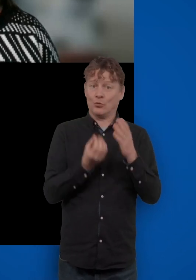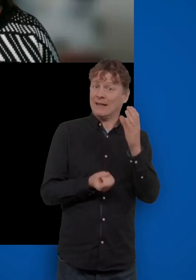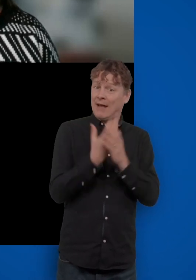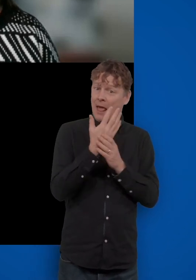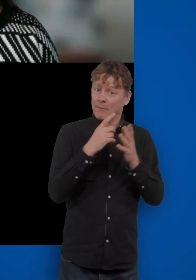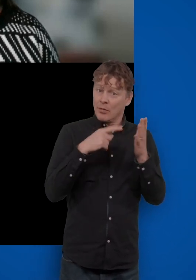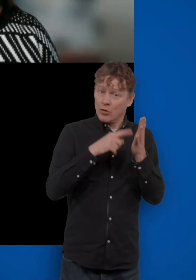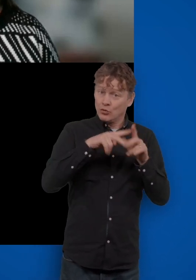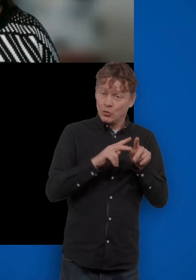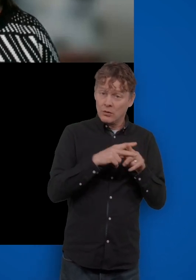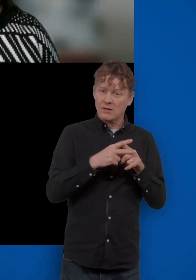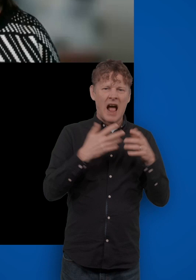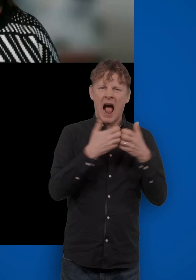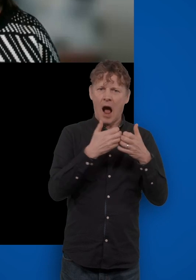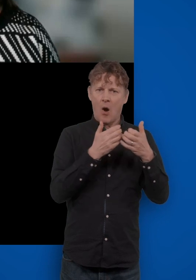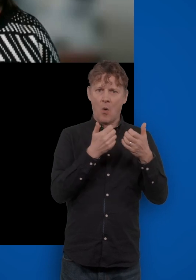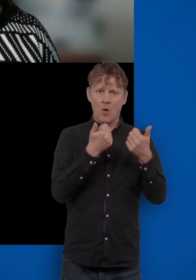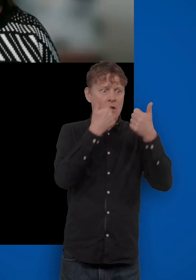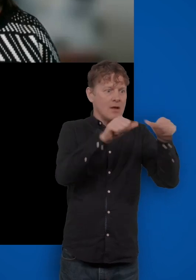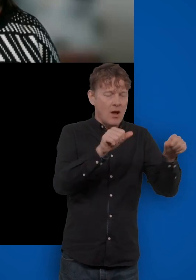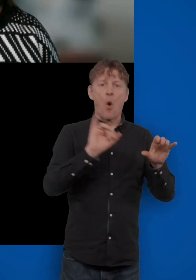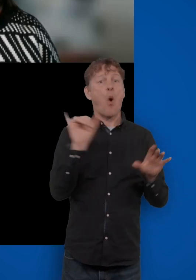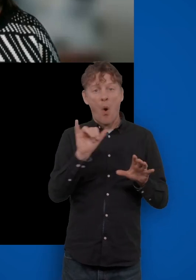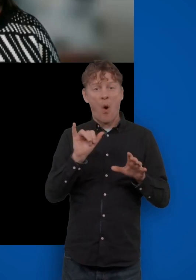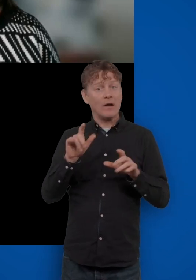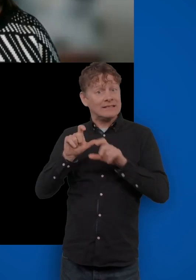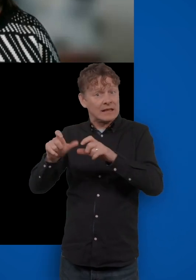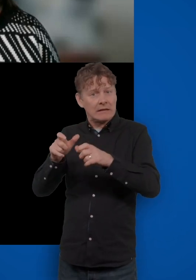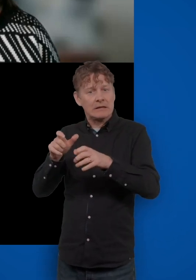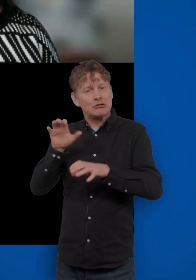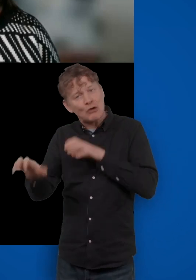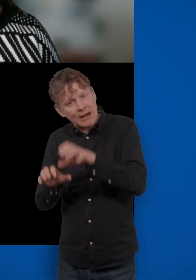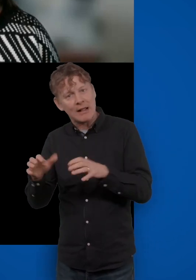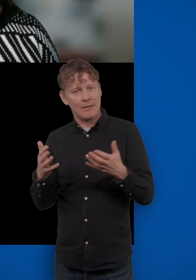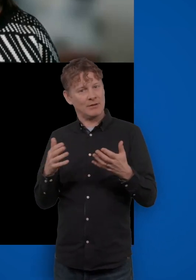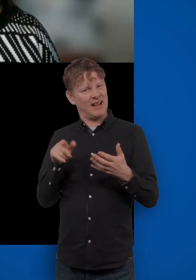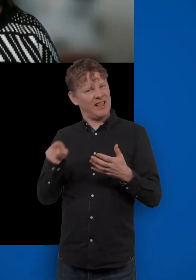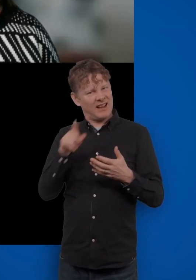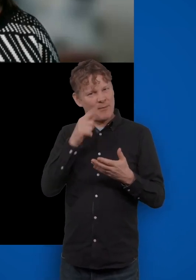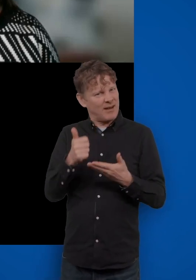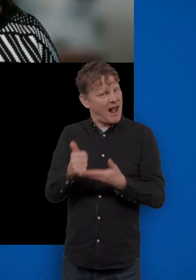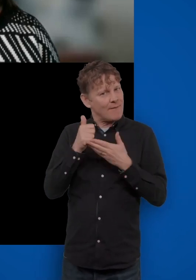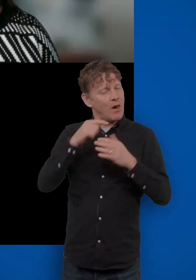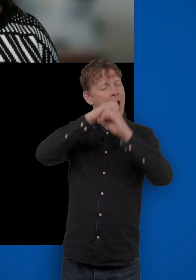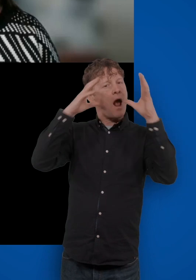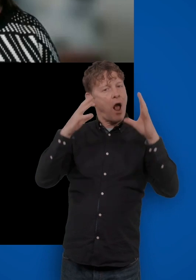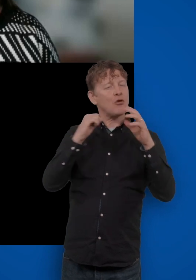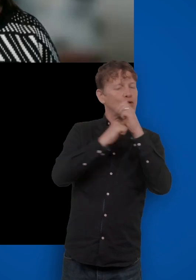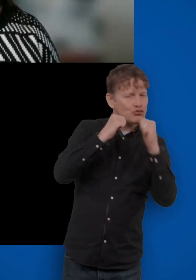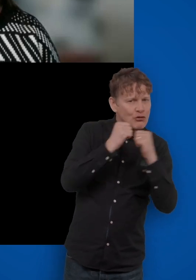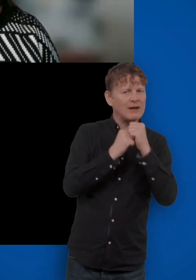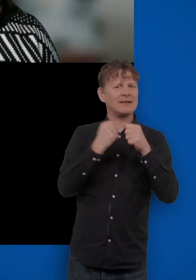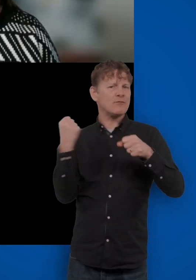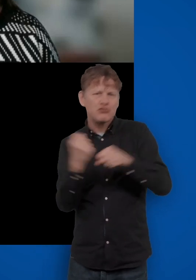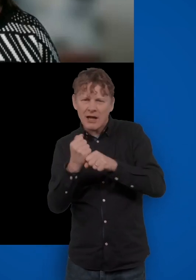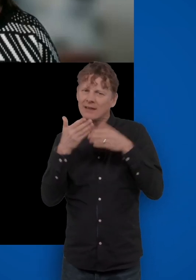or maybe things that you're still struggling with. For some reason, that really highlights to me paths forward and constructive, productive ways of